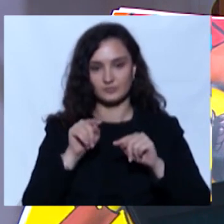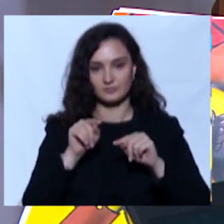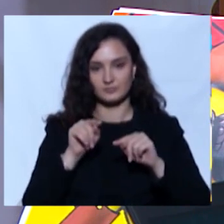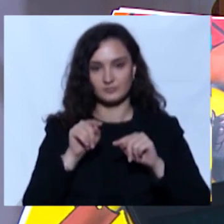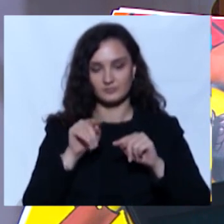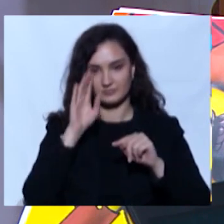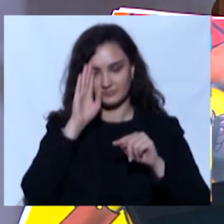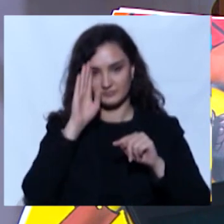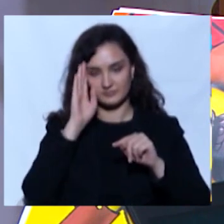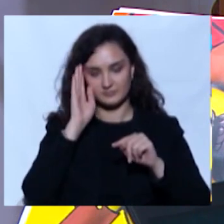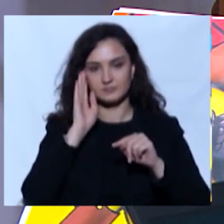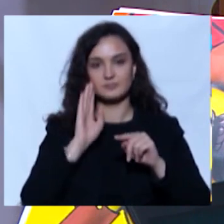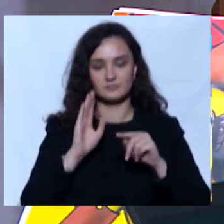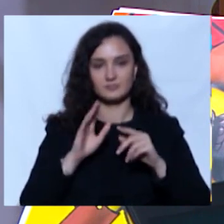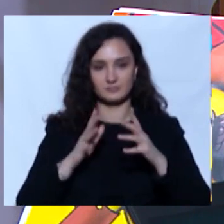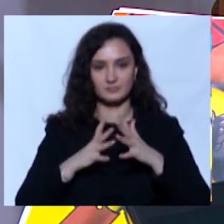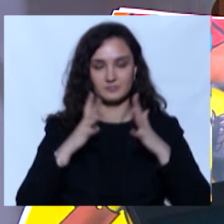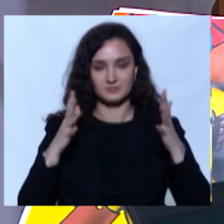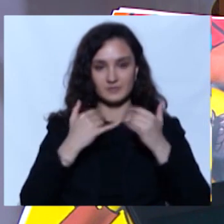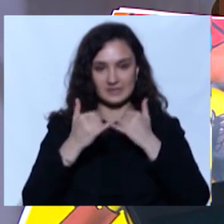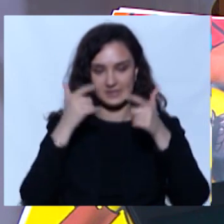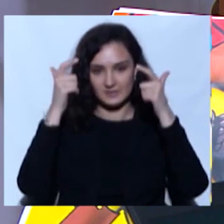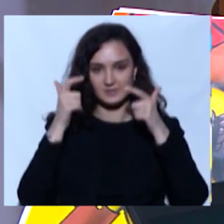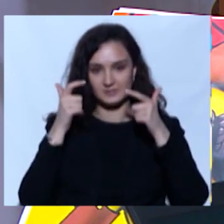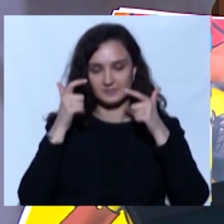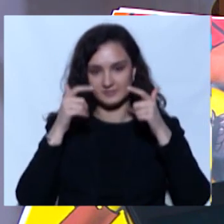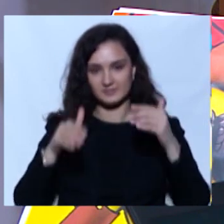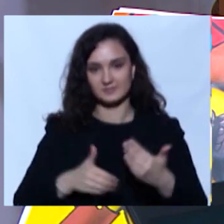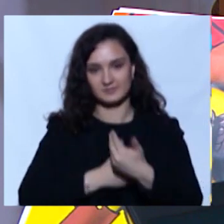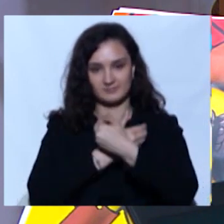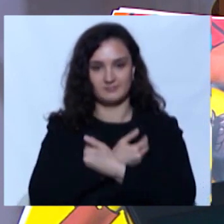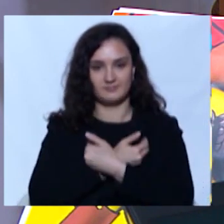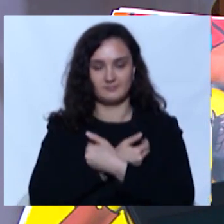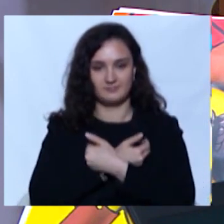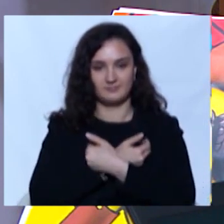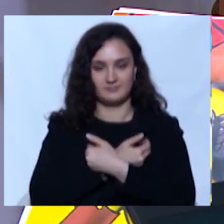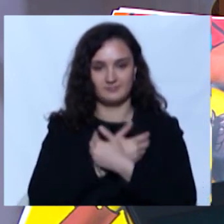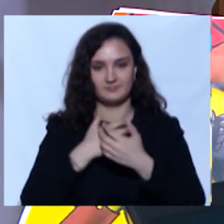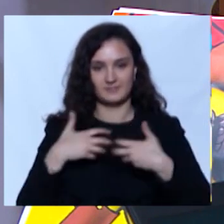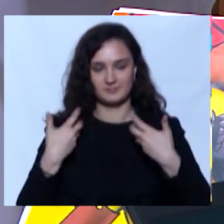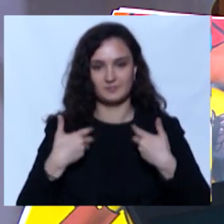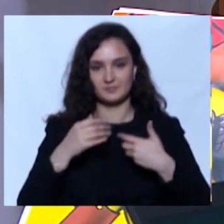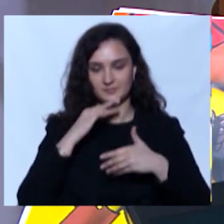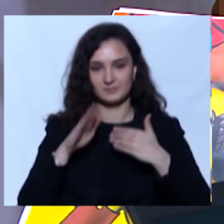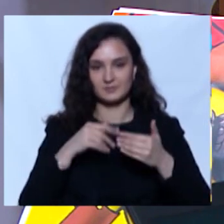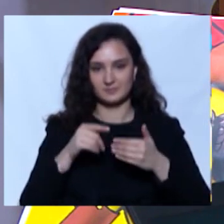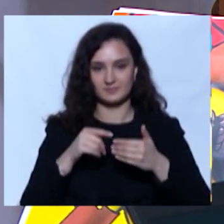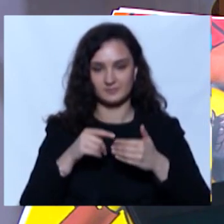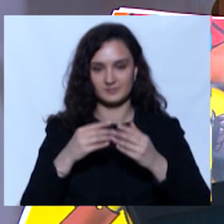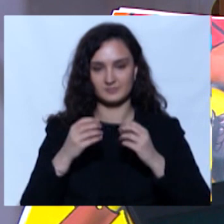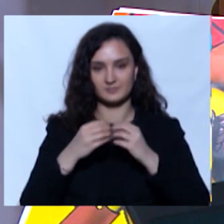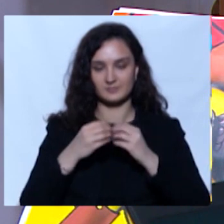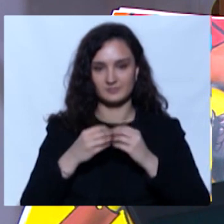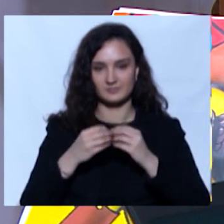and the man with the big yellow hat put him under his arm. Then he paid the balloon man